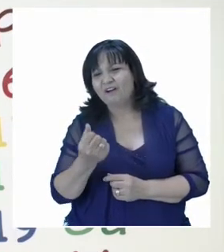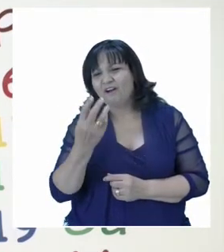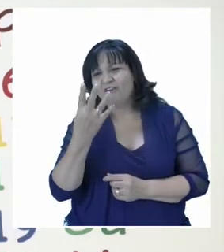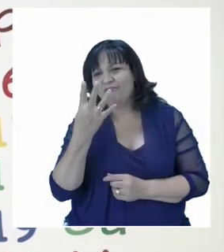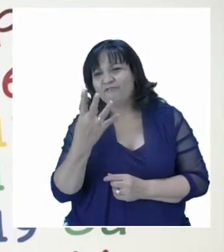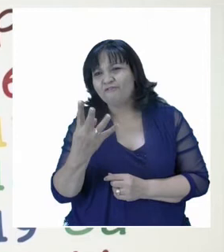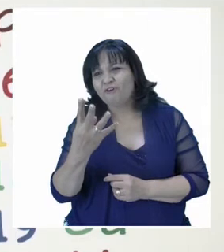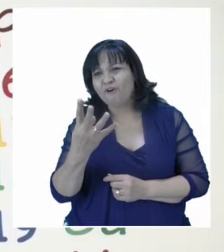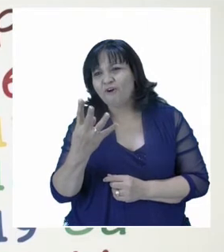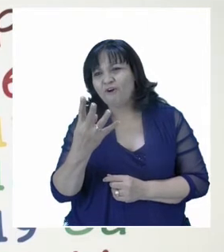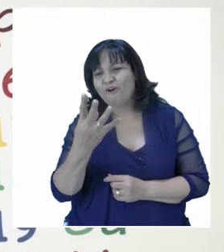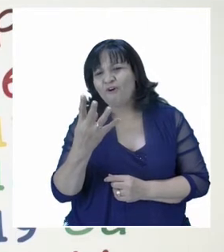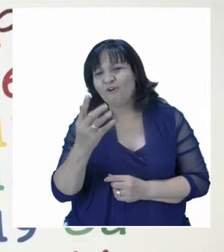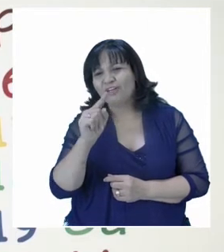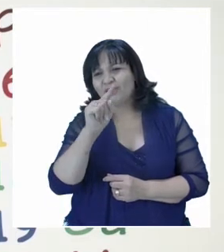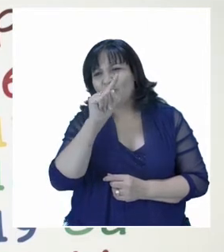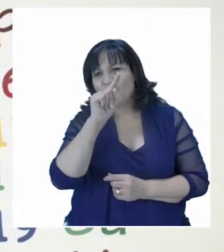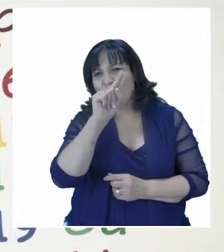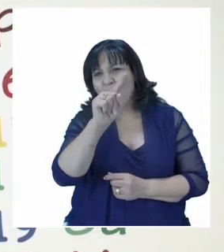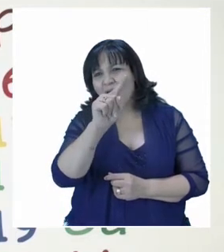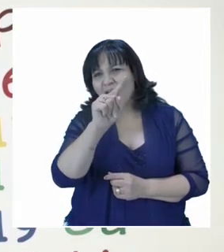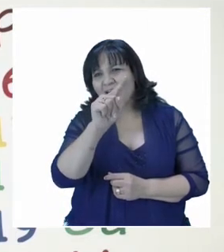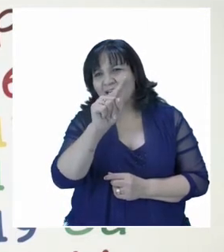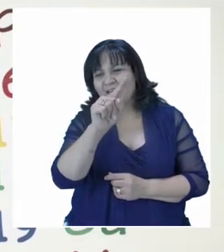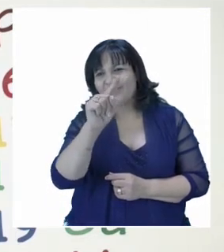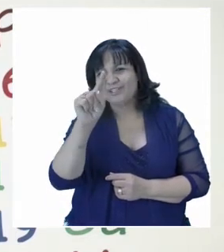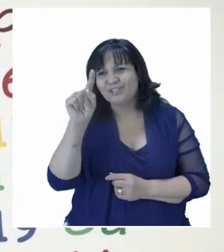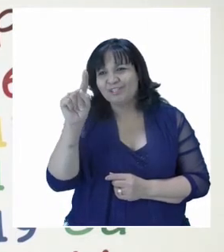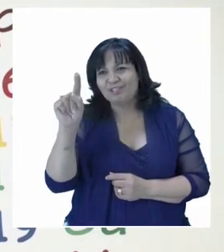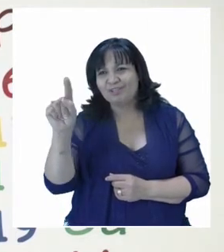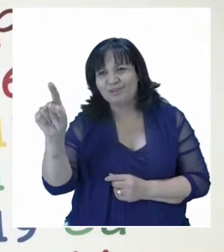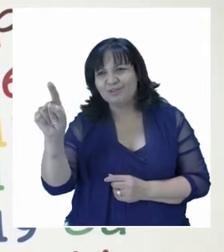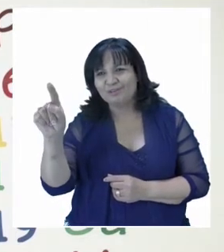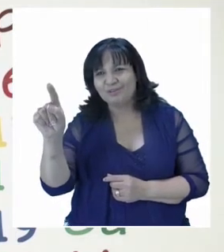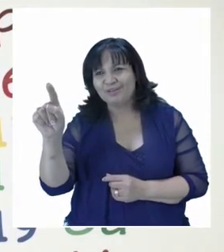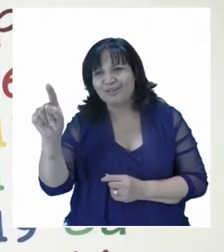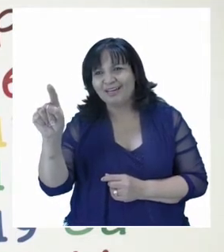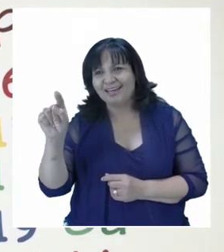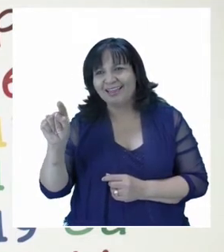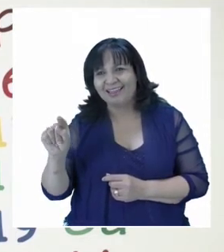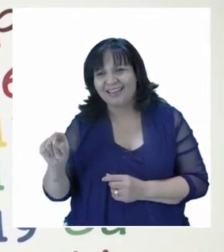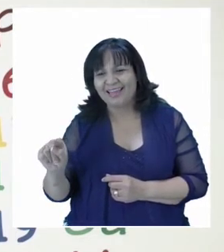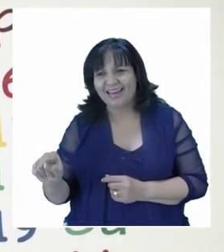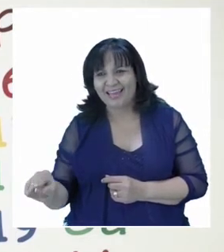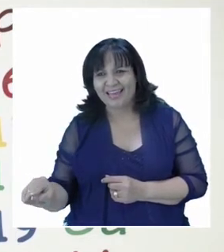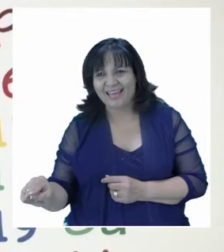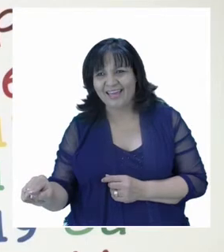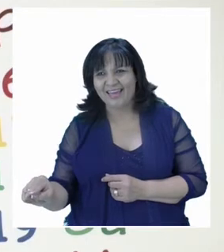count them together. 1, 2, 3,